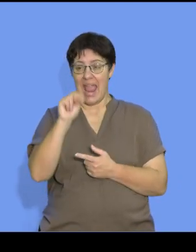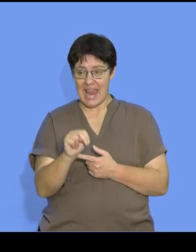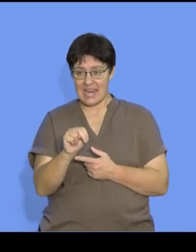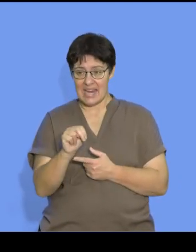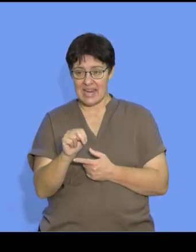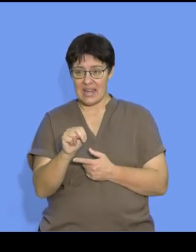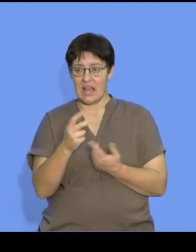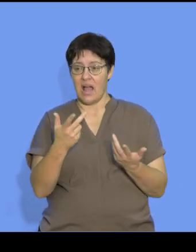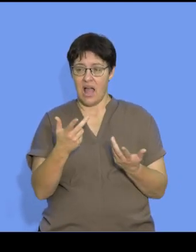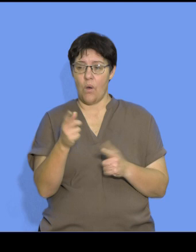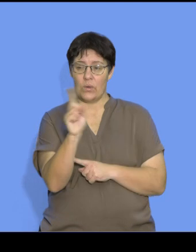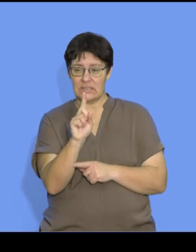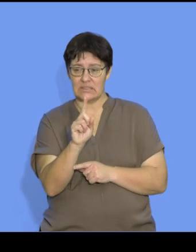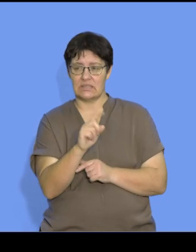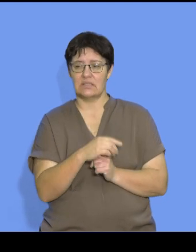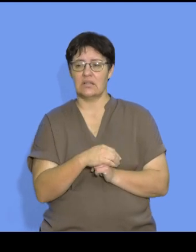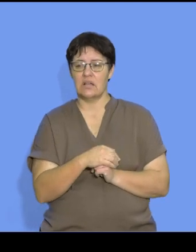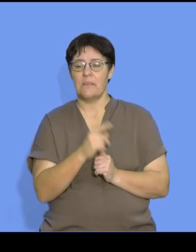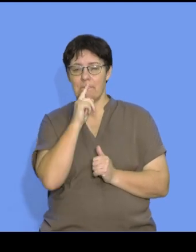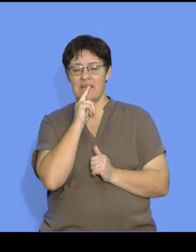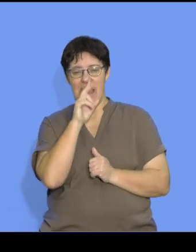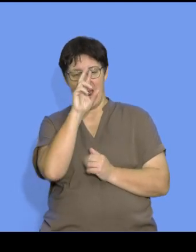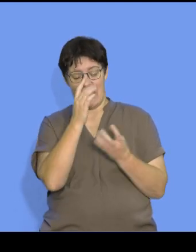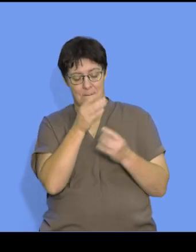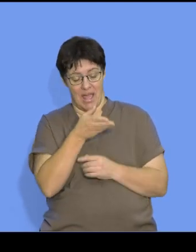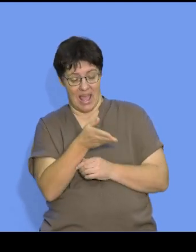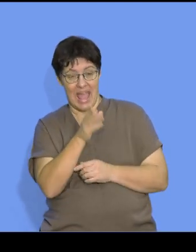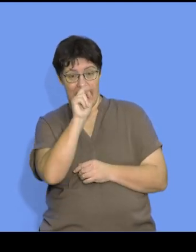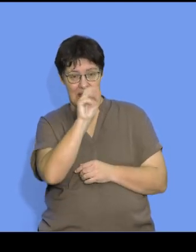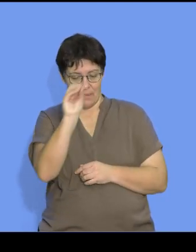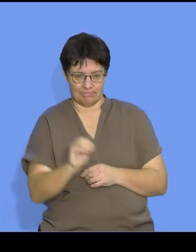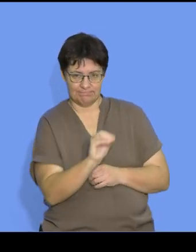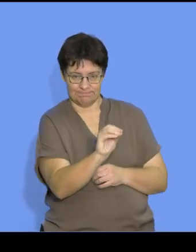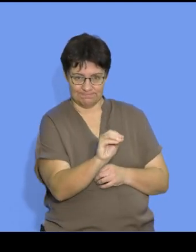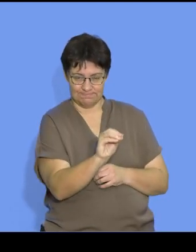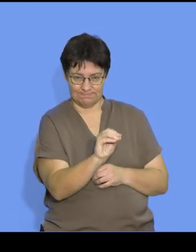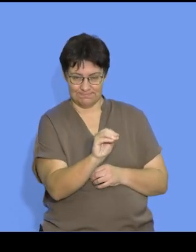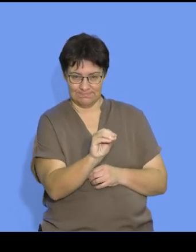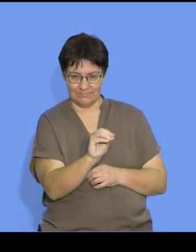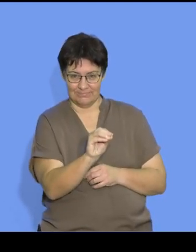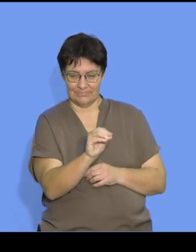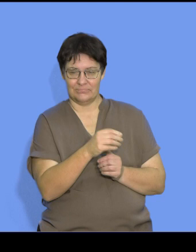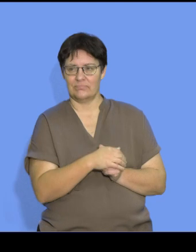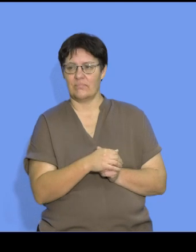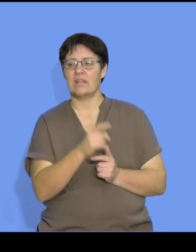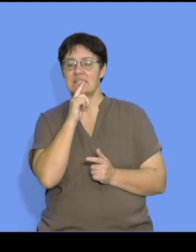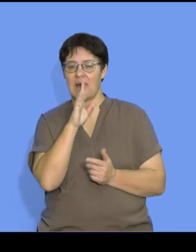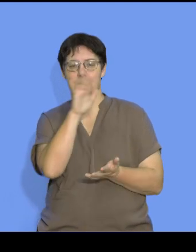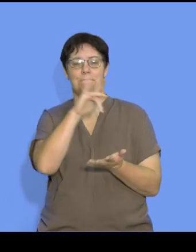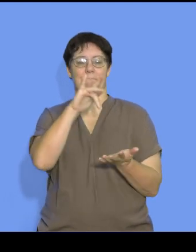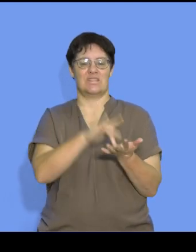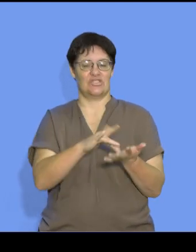we're just saying that we are going to pop a little number where the n is, and that's going to tell me the